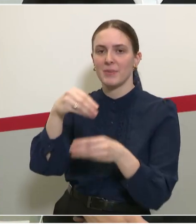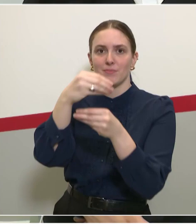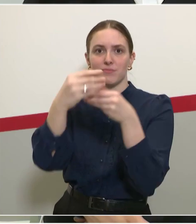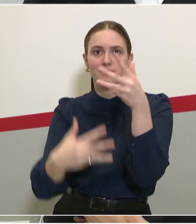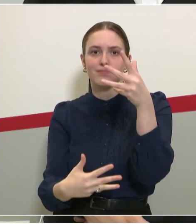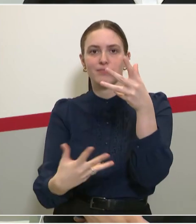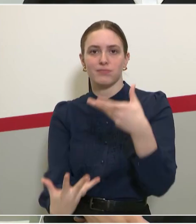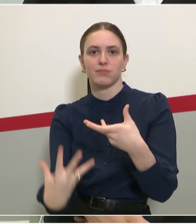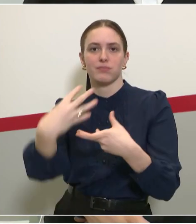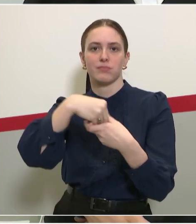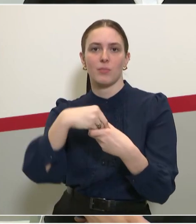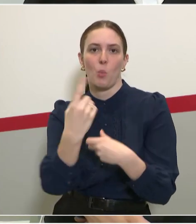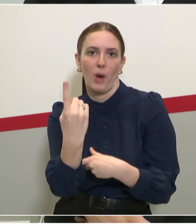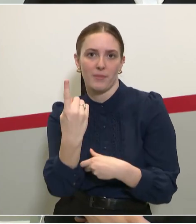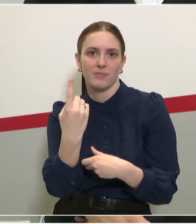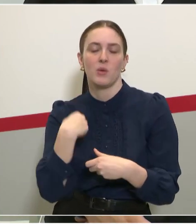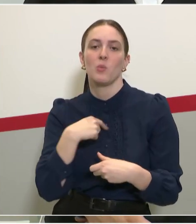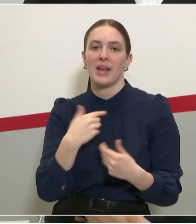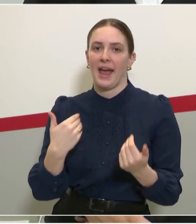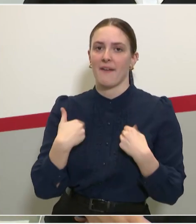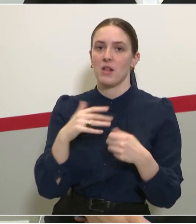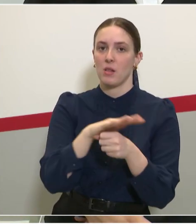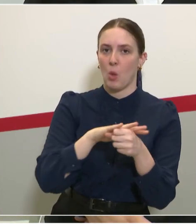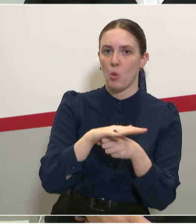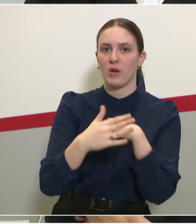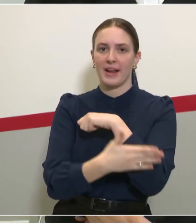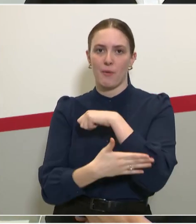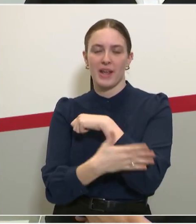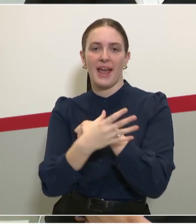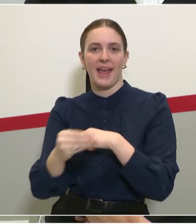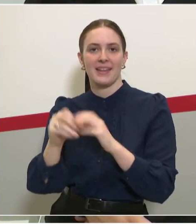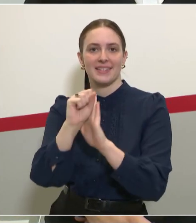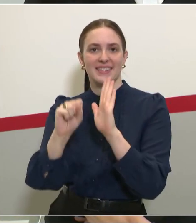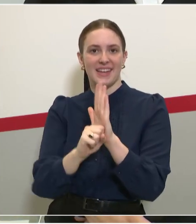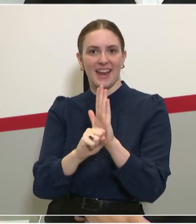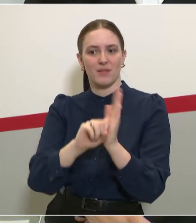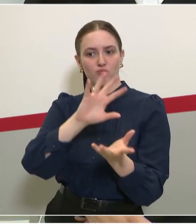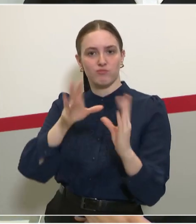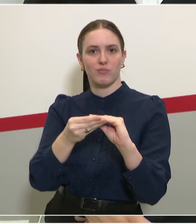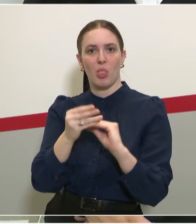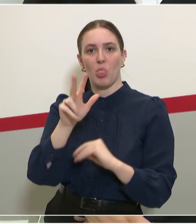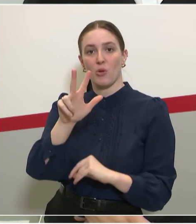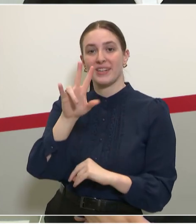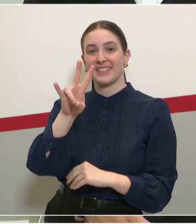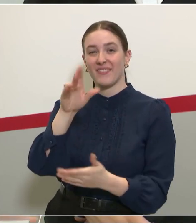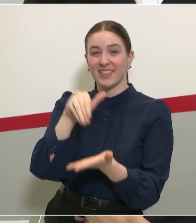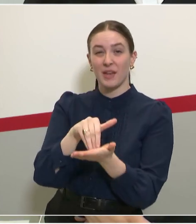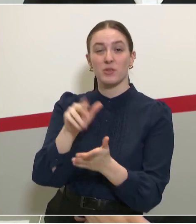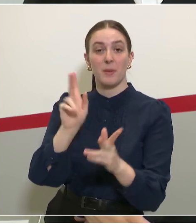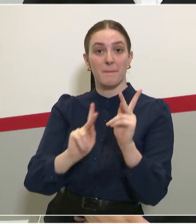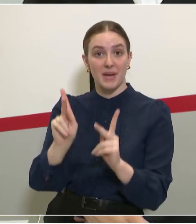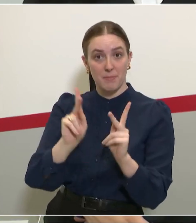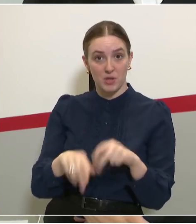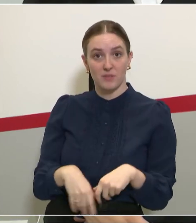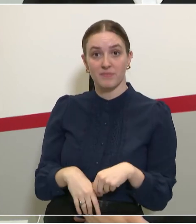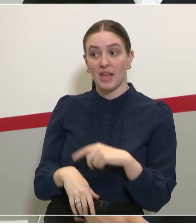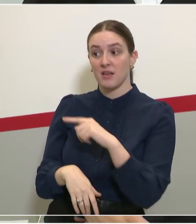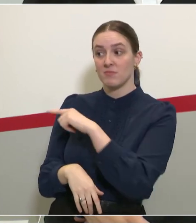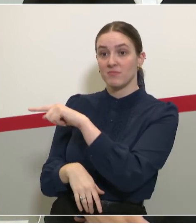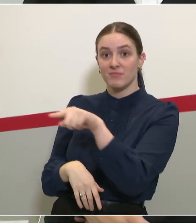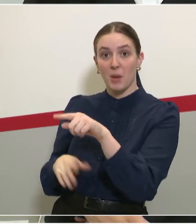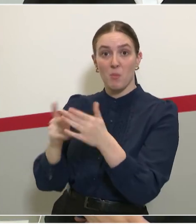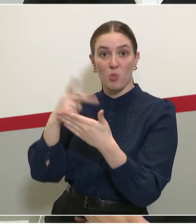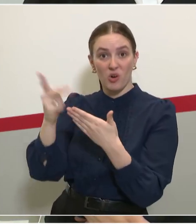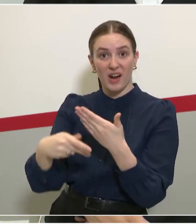serve local, county, and state functions. But think of it, it's 37,000 of us. They stand up